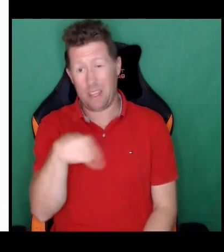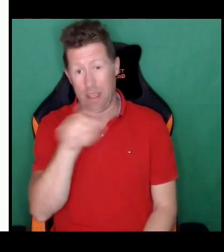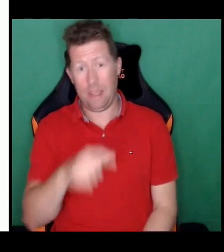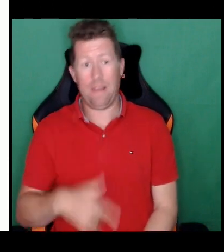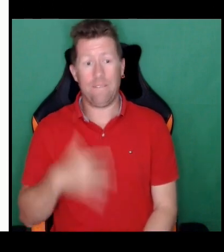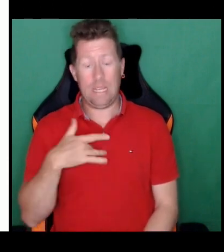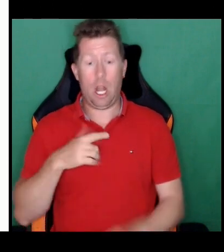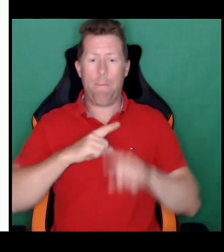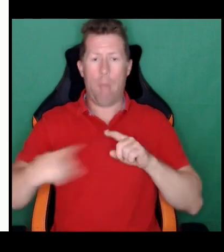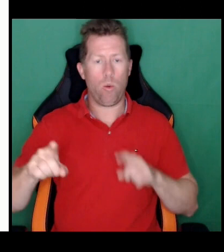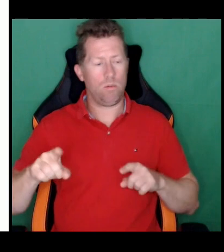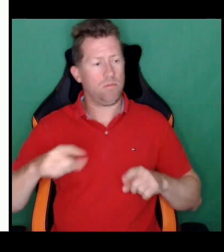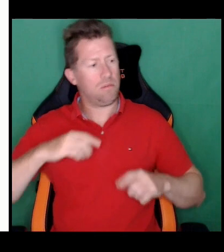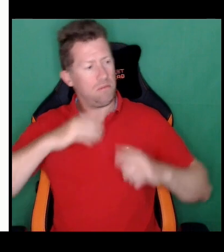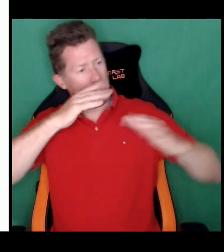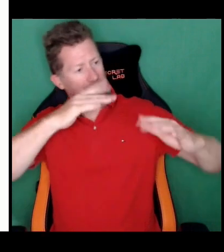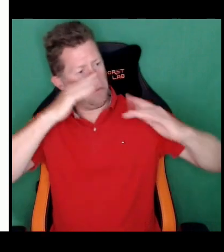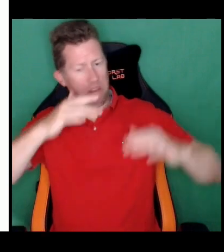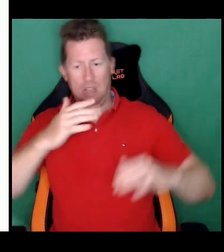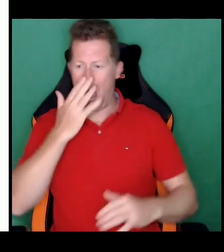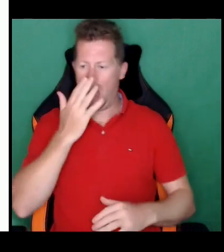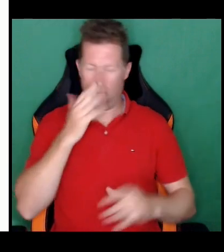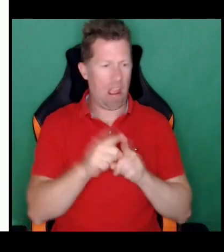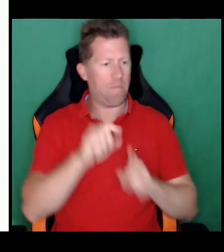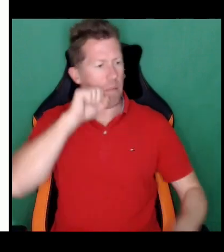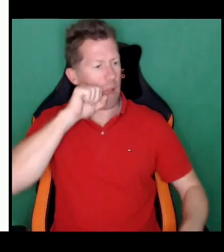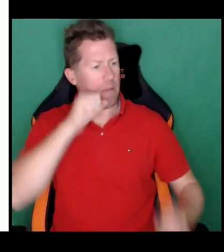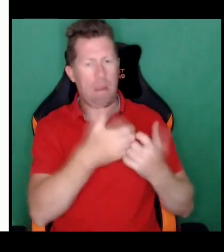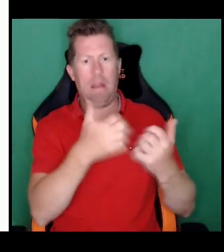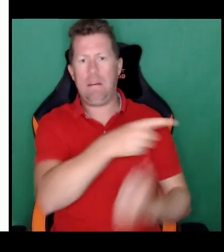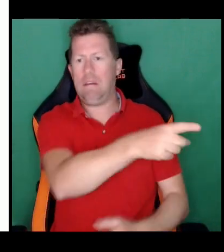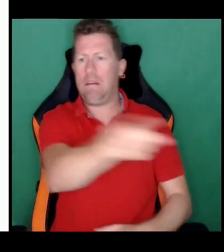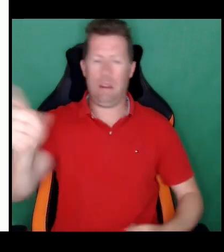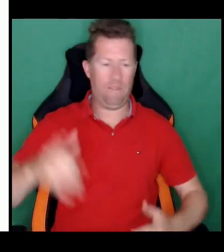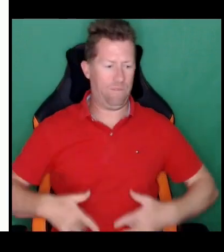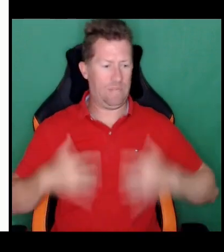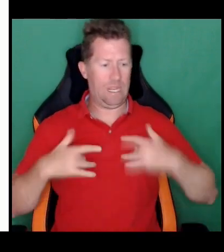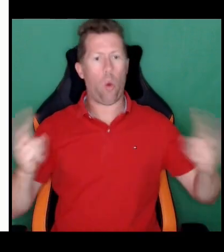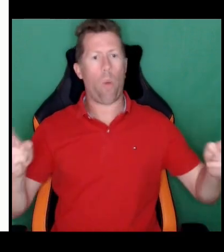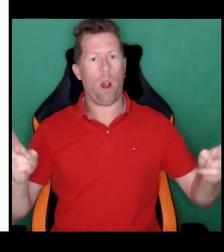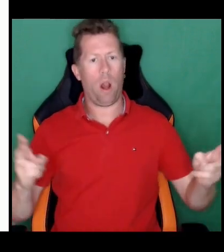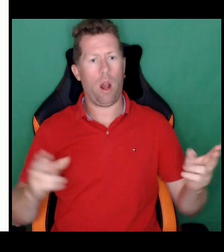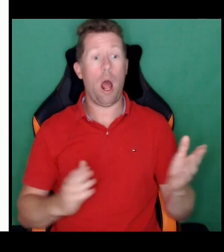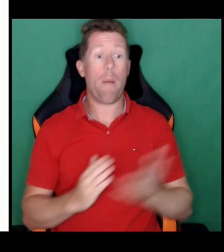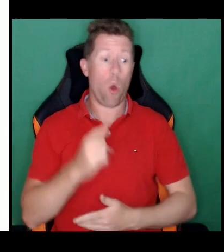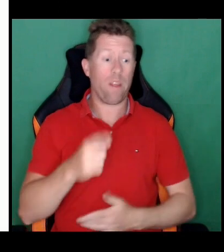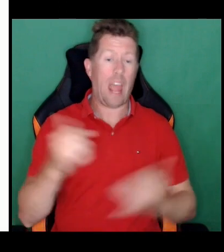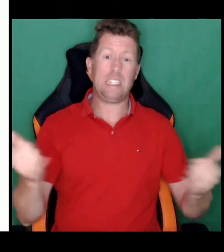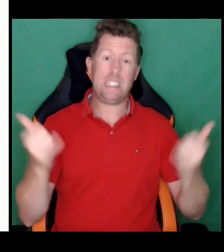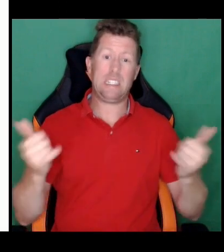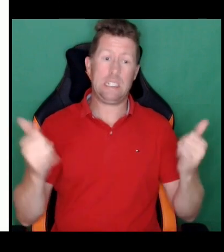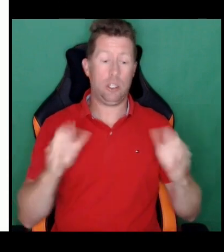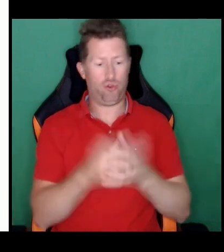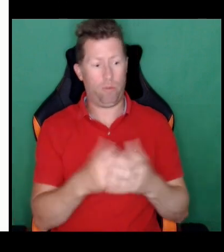group vape, so they believe that it's normalised, and this is because they, again, are socialising in groups with a